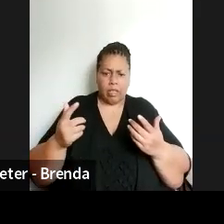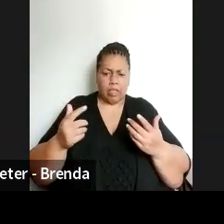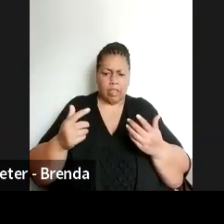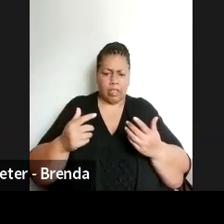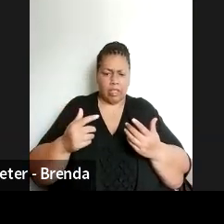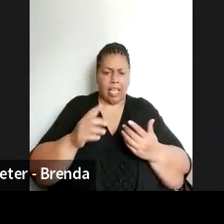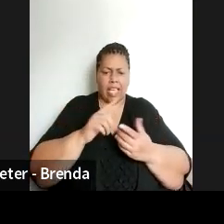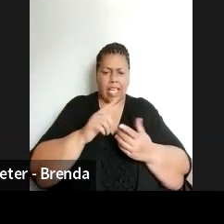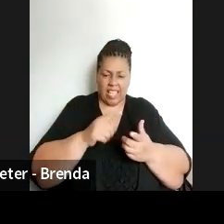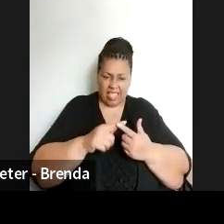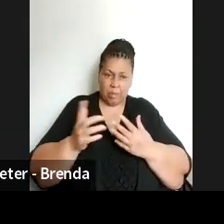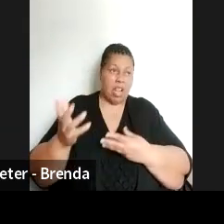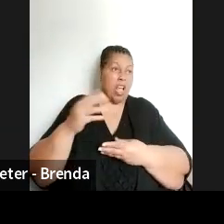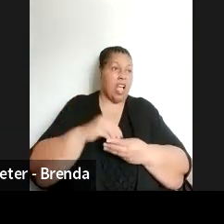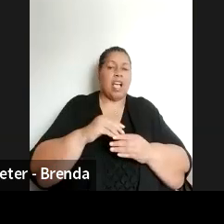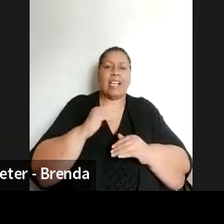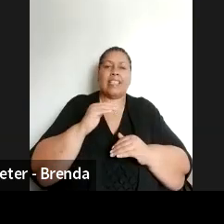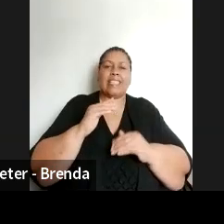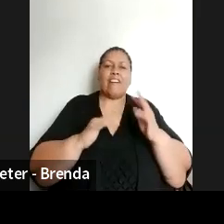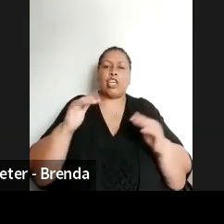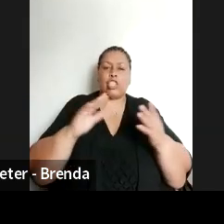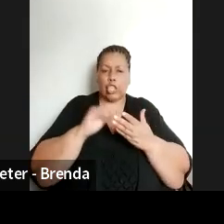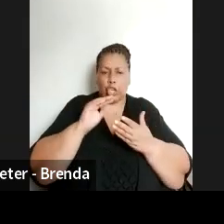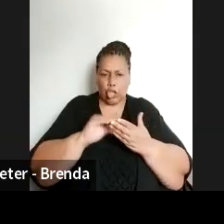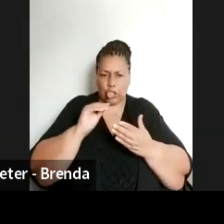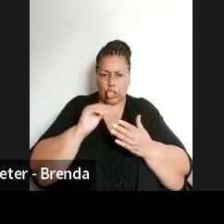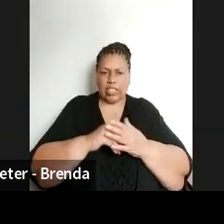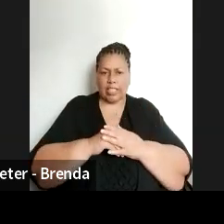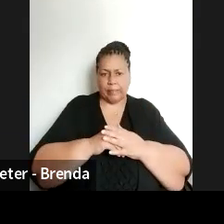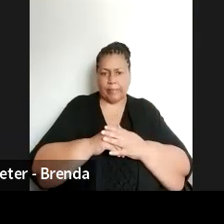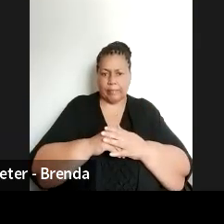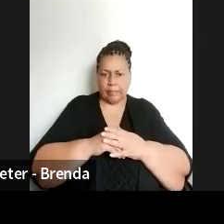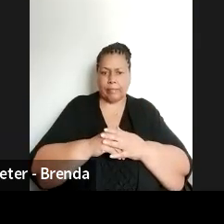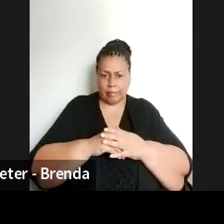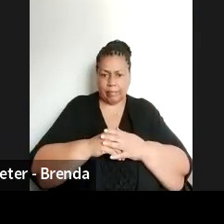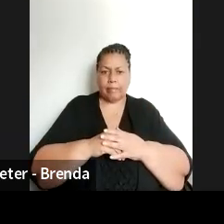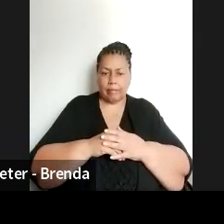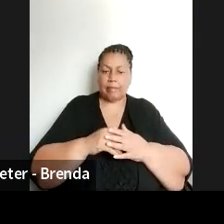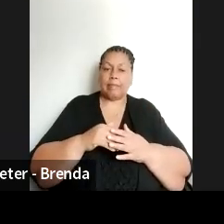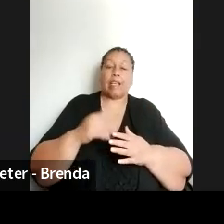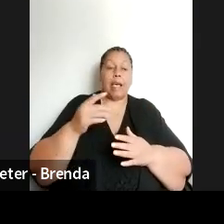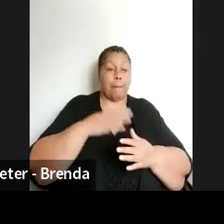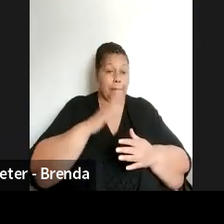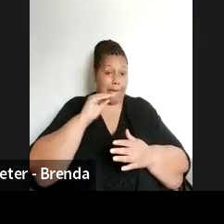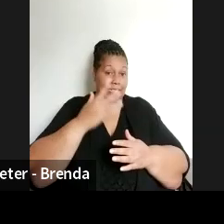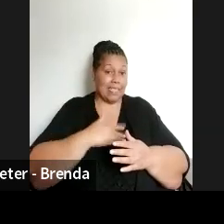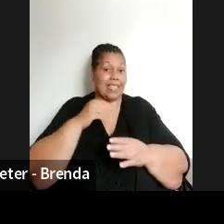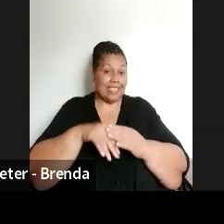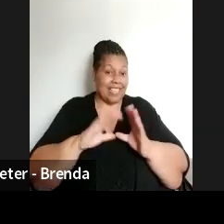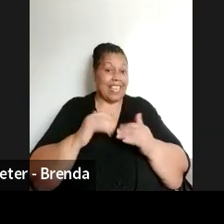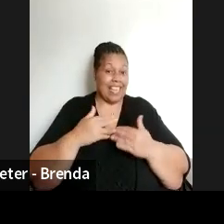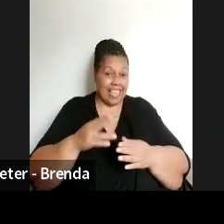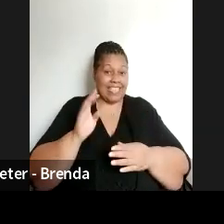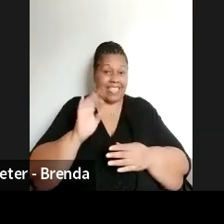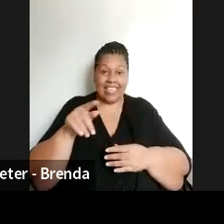all together and just call it diverse learners. Like, or something, my son is in a class that he